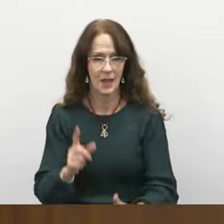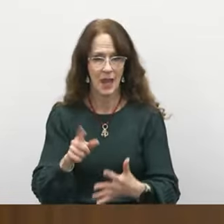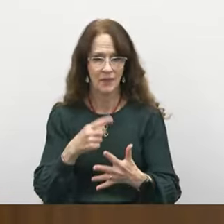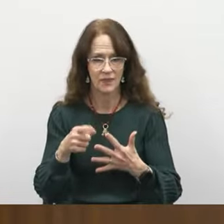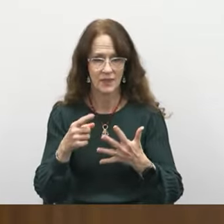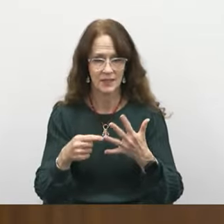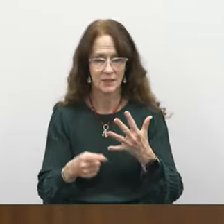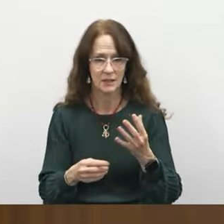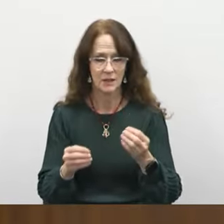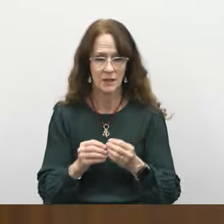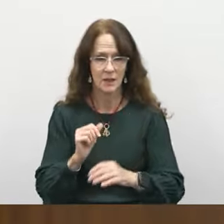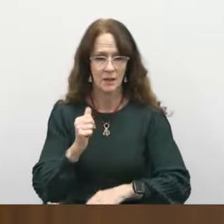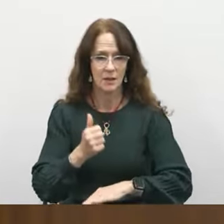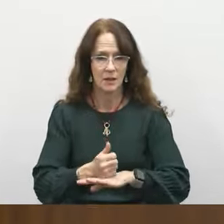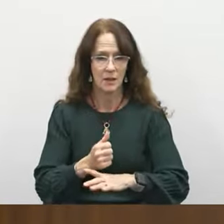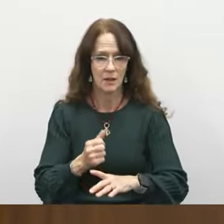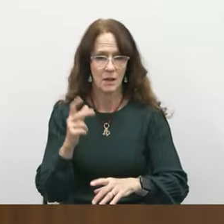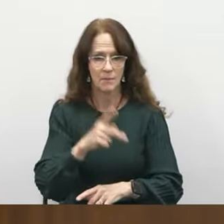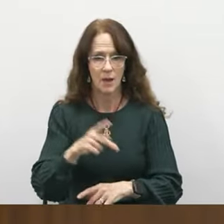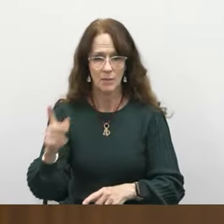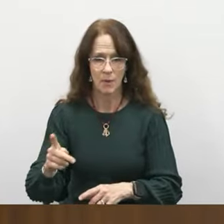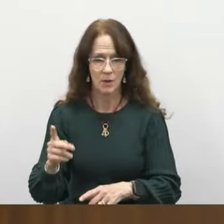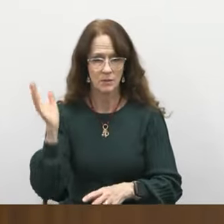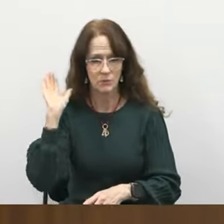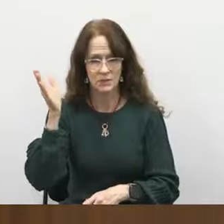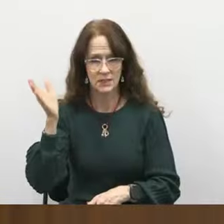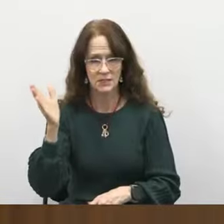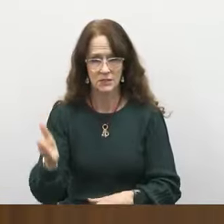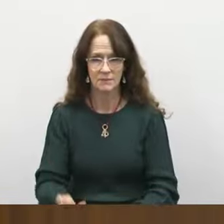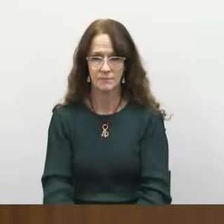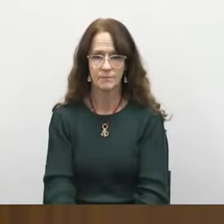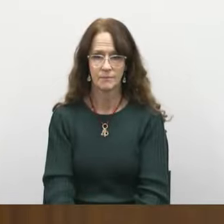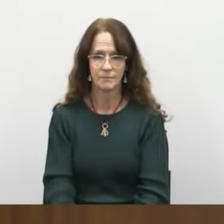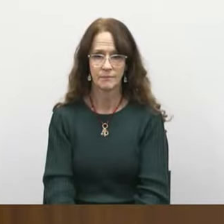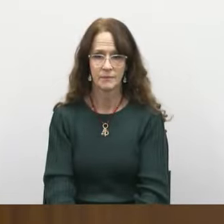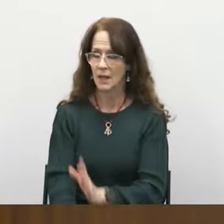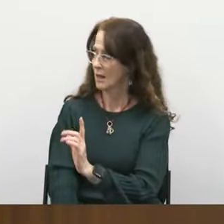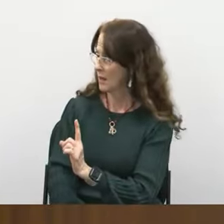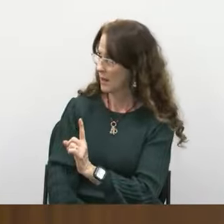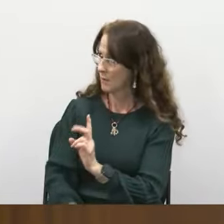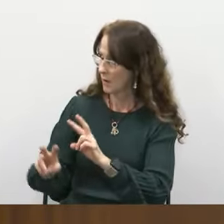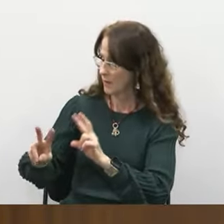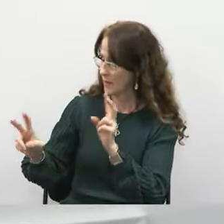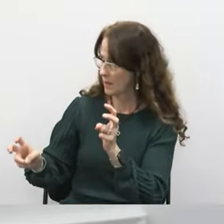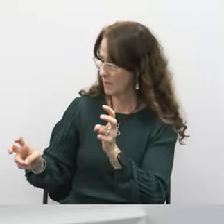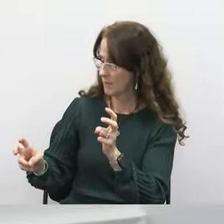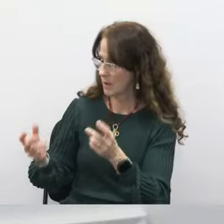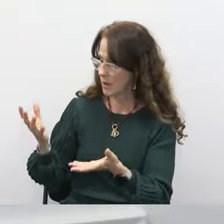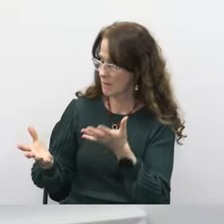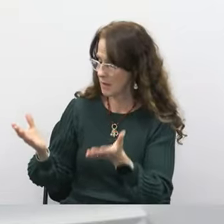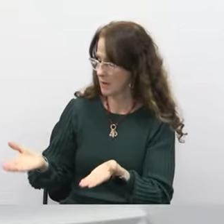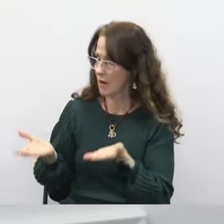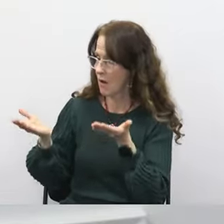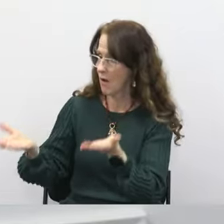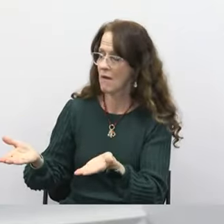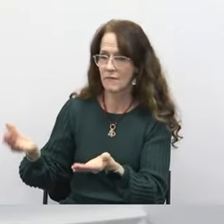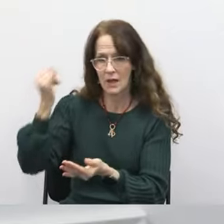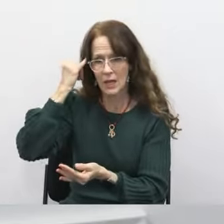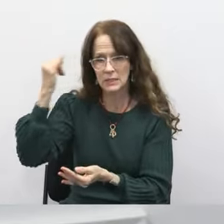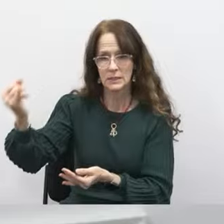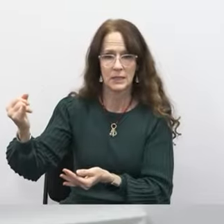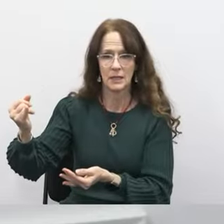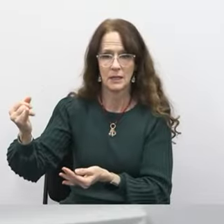still have to be put in a PowerPoint presentation and all that stuff. Just while you're on that topic, I might offer an idea that